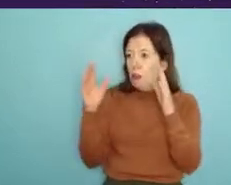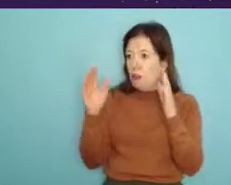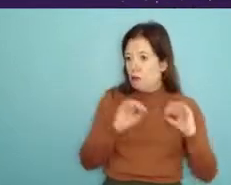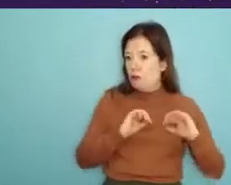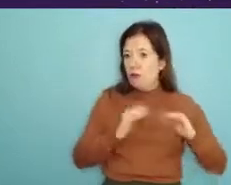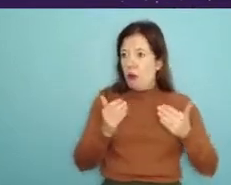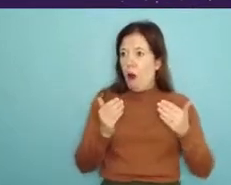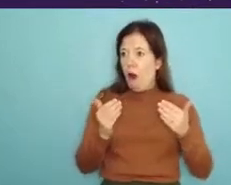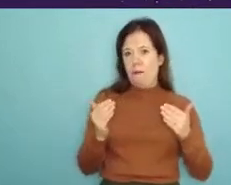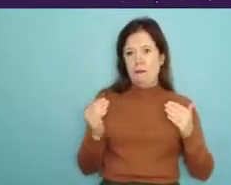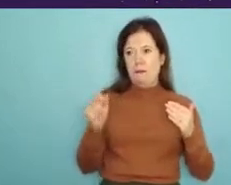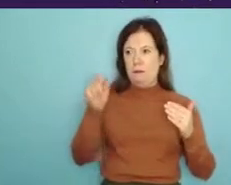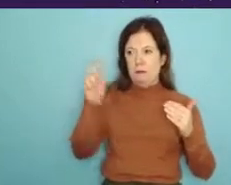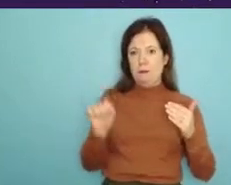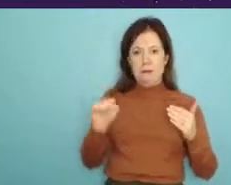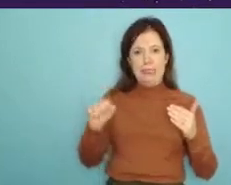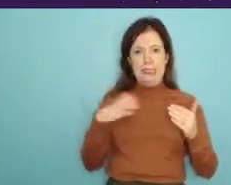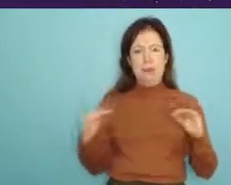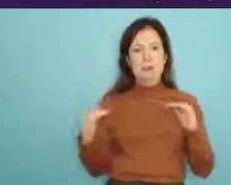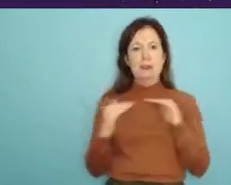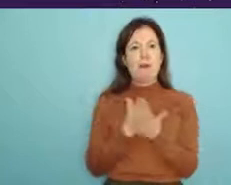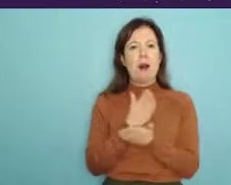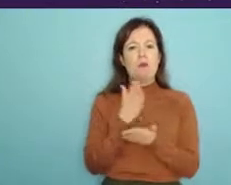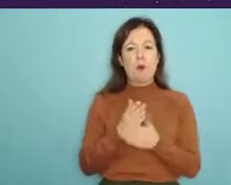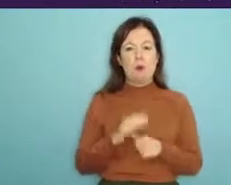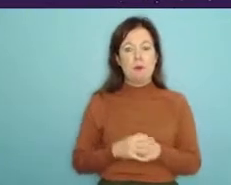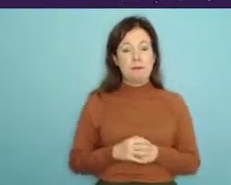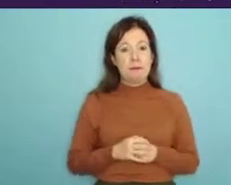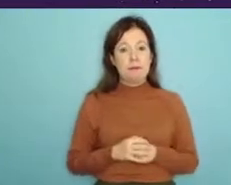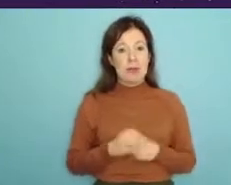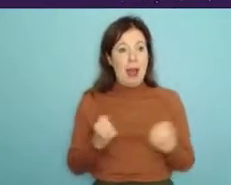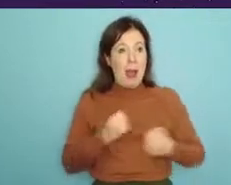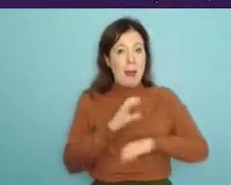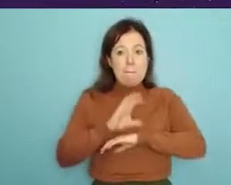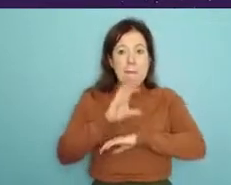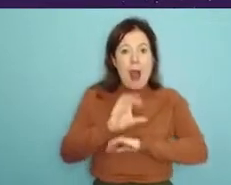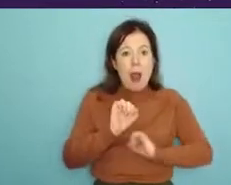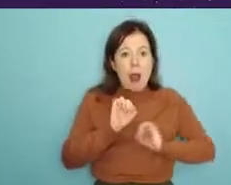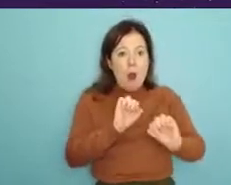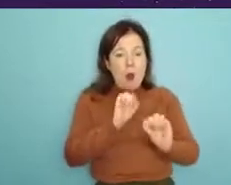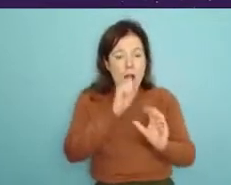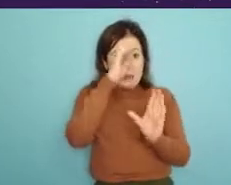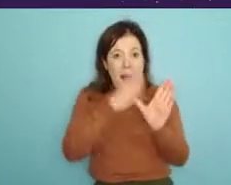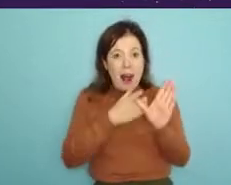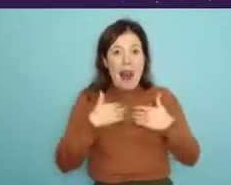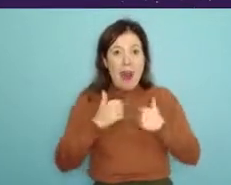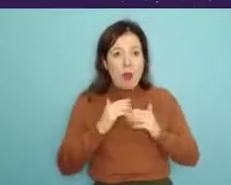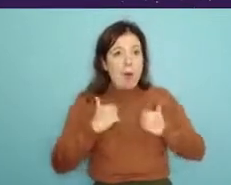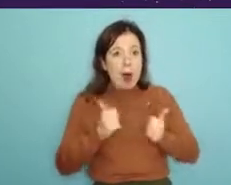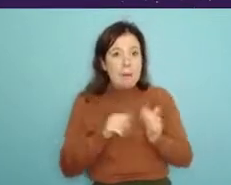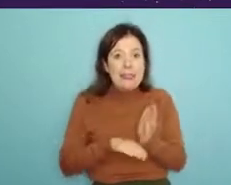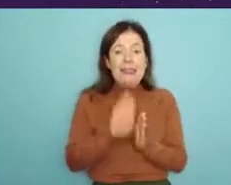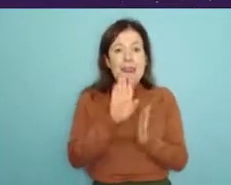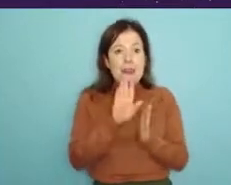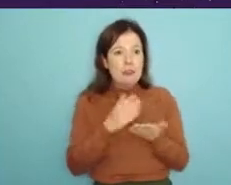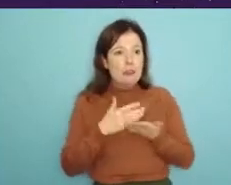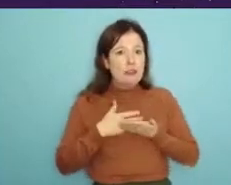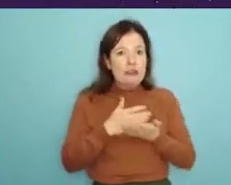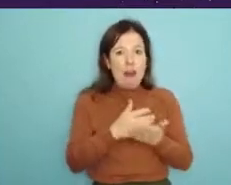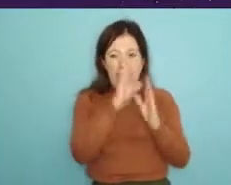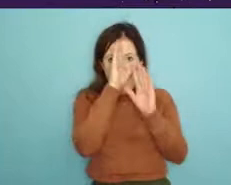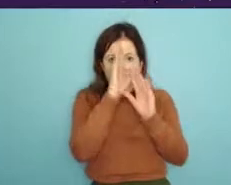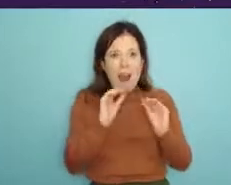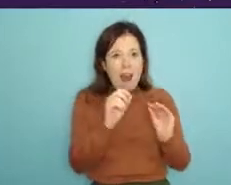that meet these needs. Empower people to improve their psychological health and well-being by sharing and communicating